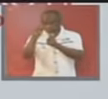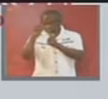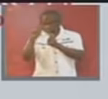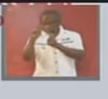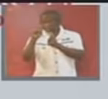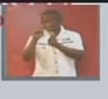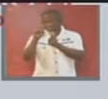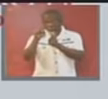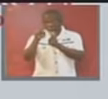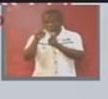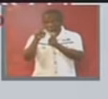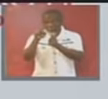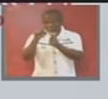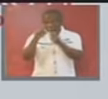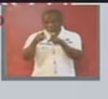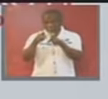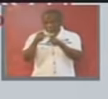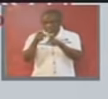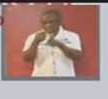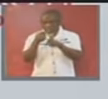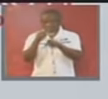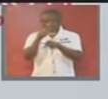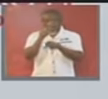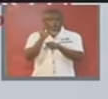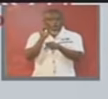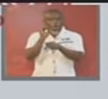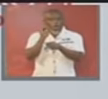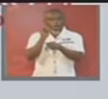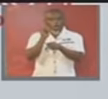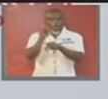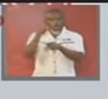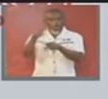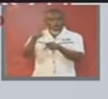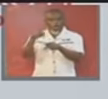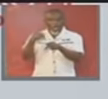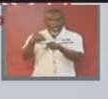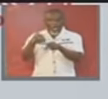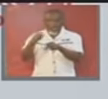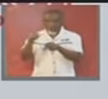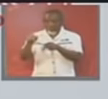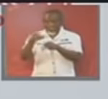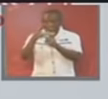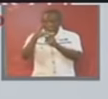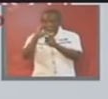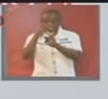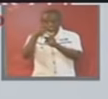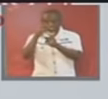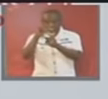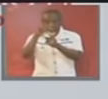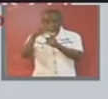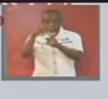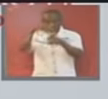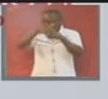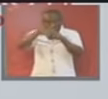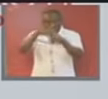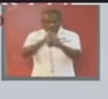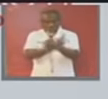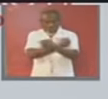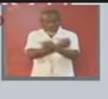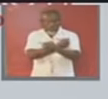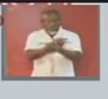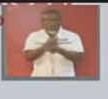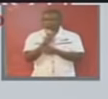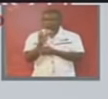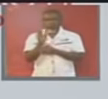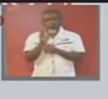So I just want to bring some further clarification as to how conspiracy theorists work. So the